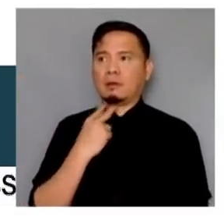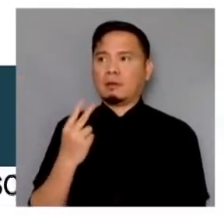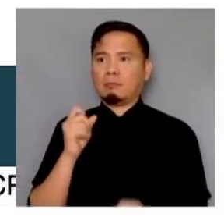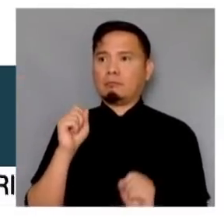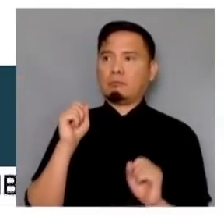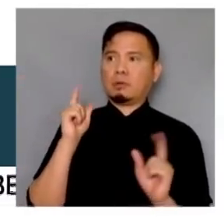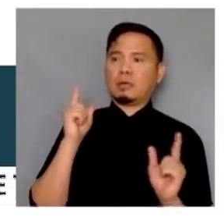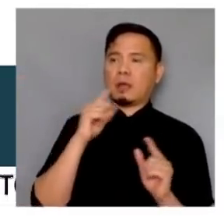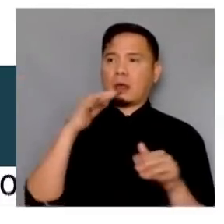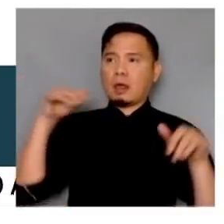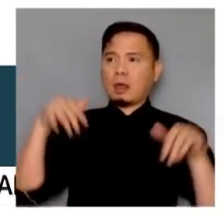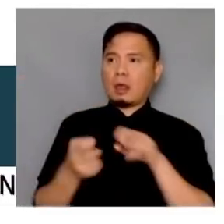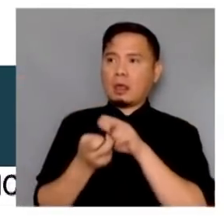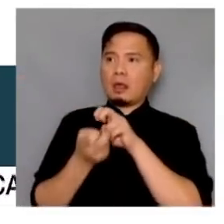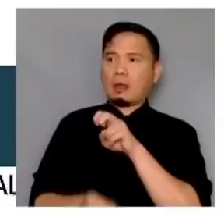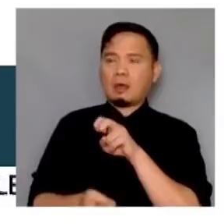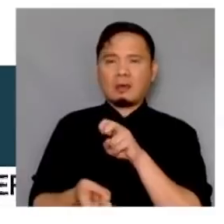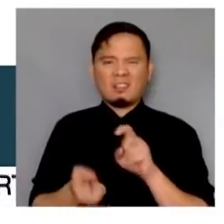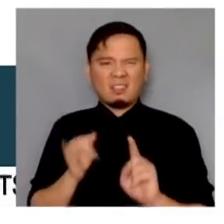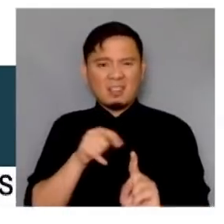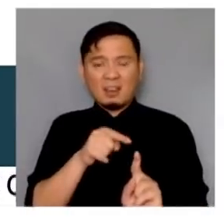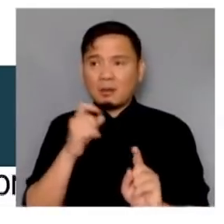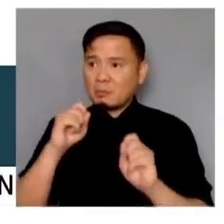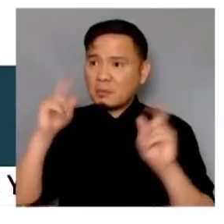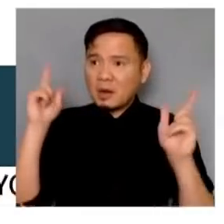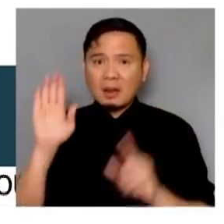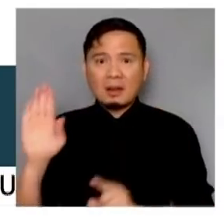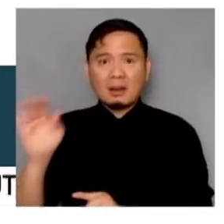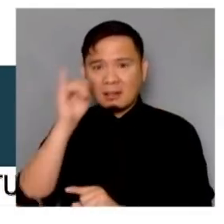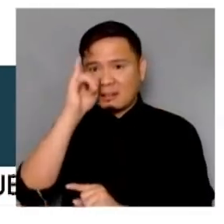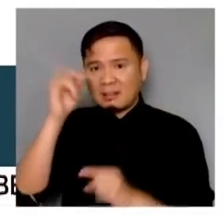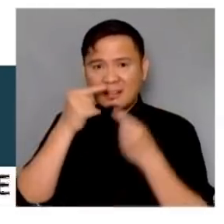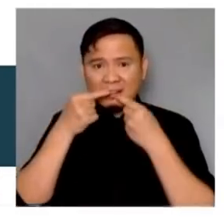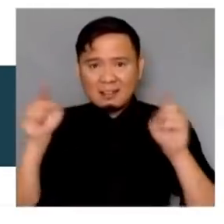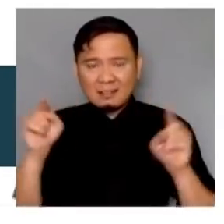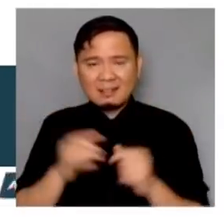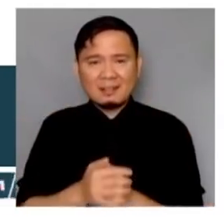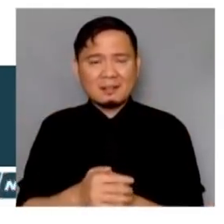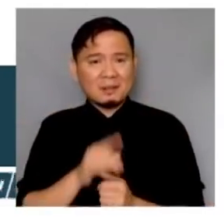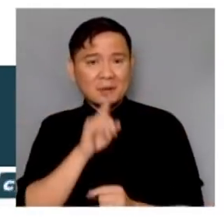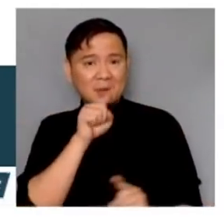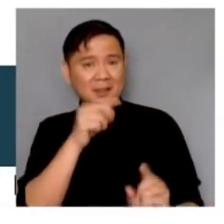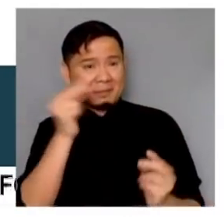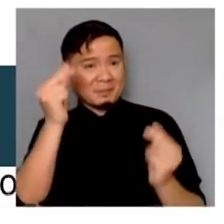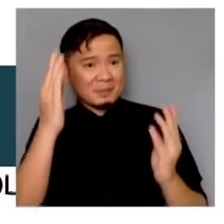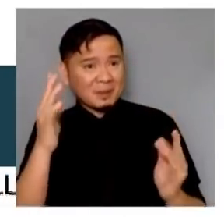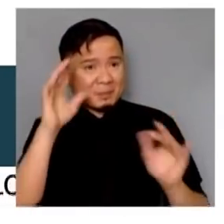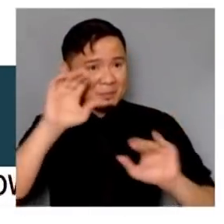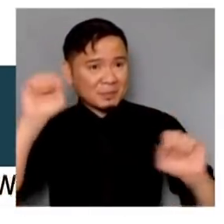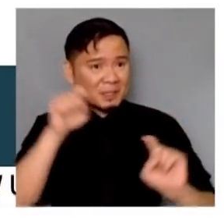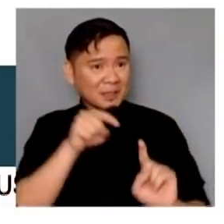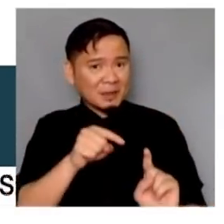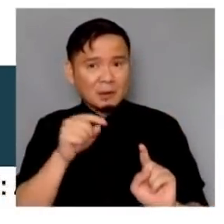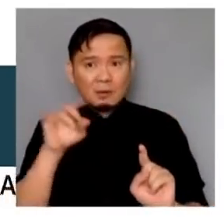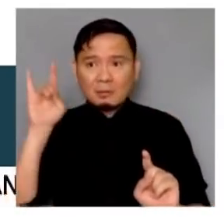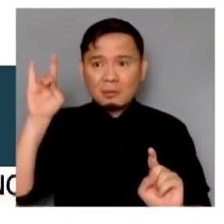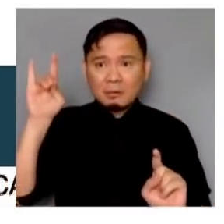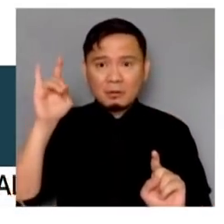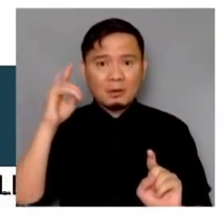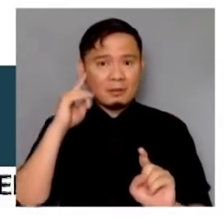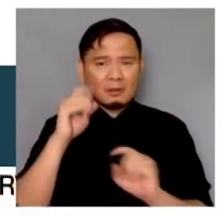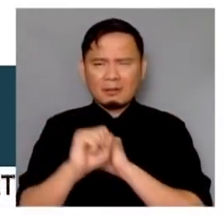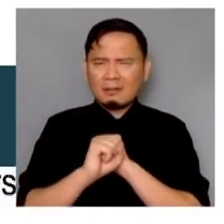participant. So ganun po talaga yun, because you are all presidential candidates. It's a press conference during the campaign. So